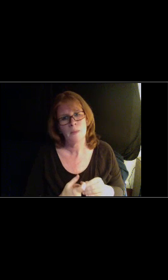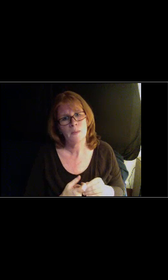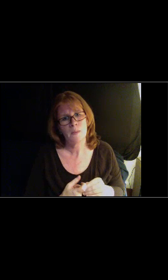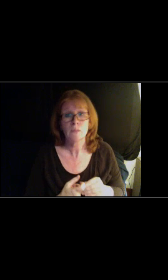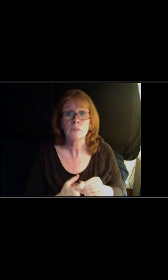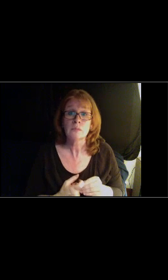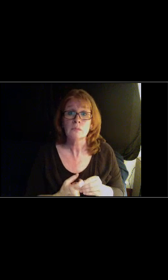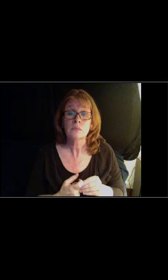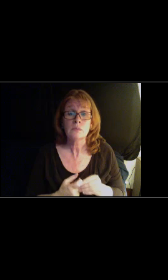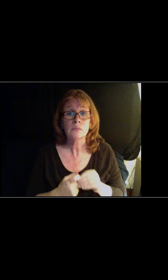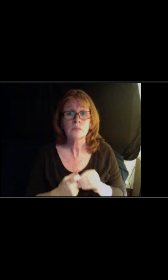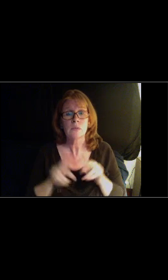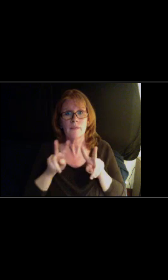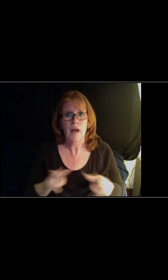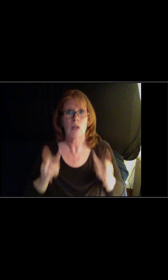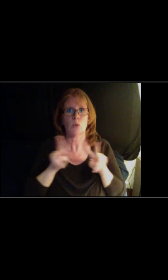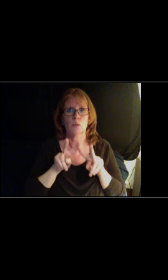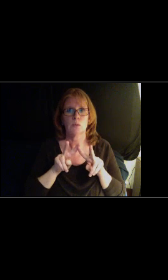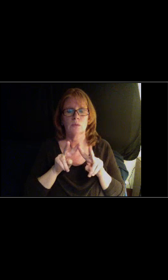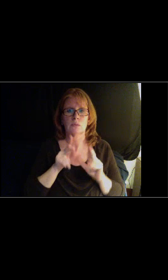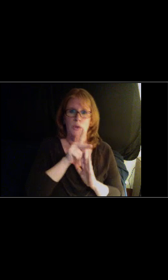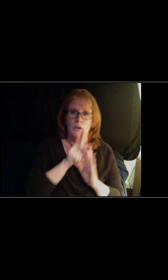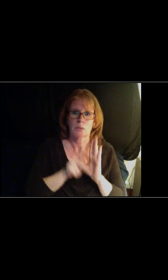if we could click again.